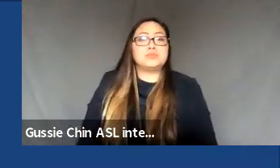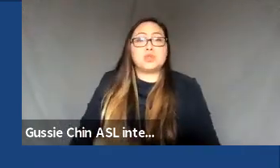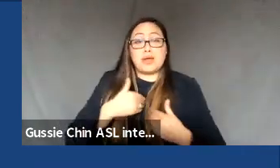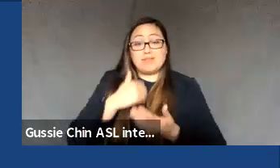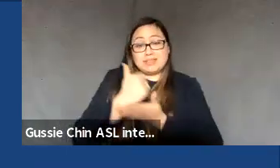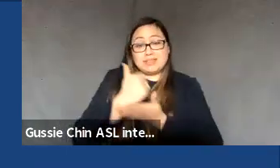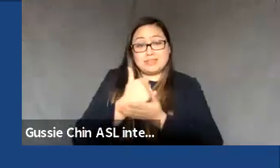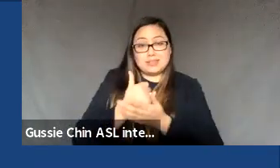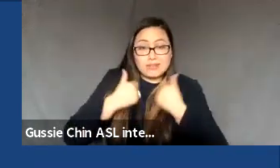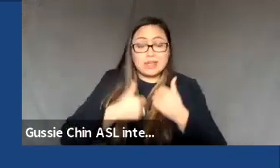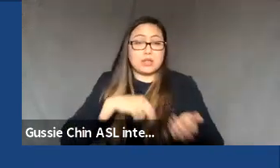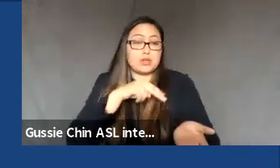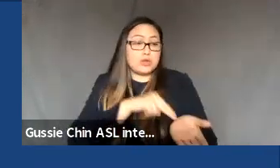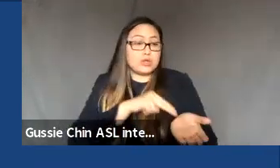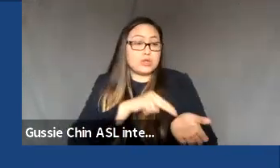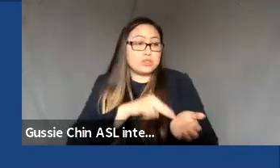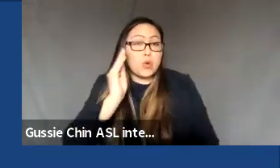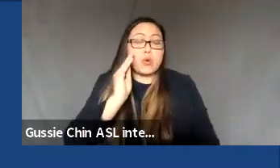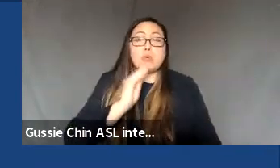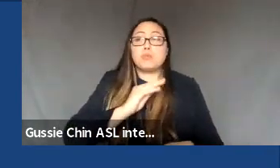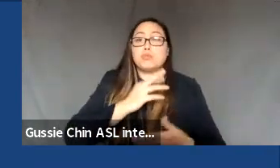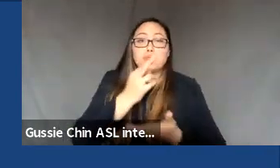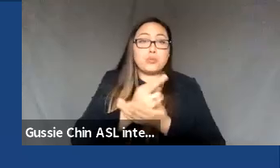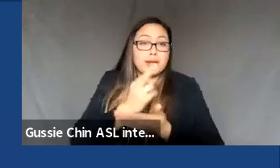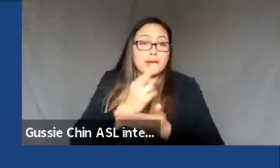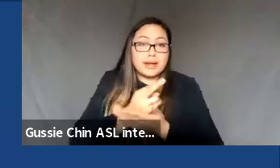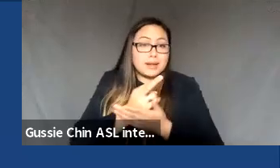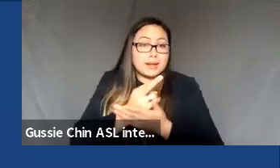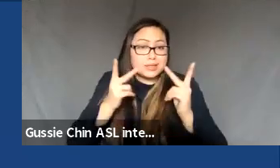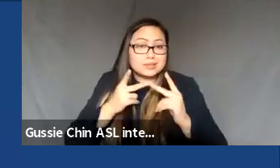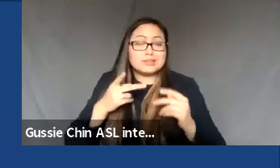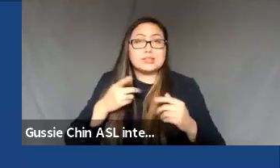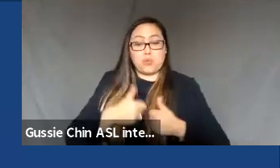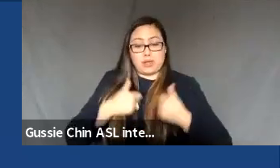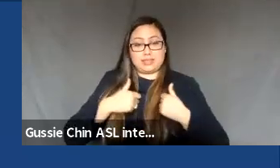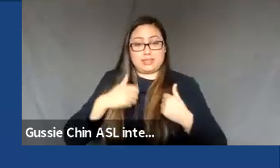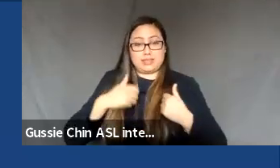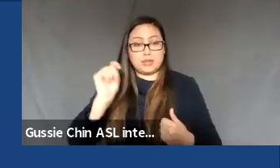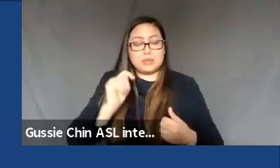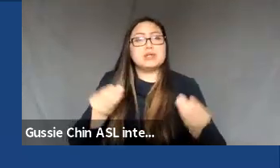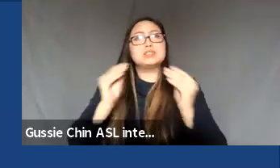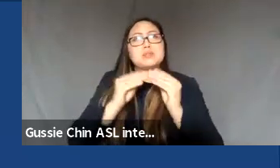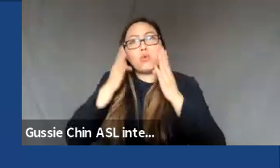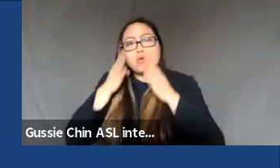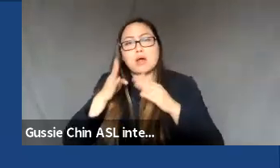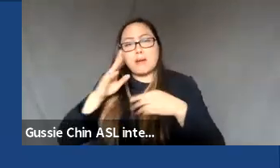living, nursing homes and rehabilitation facilities, resident bathrooms, because this is more about assistant use